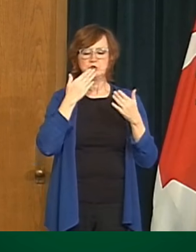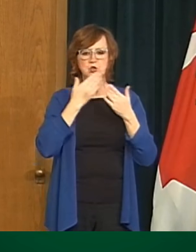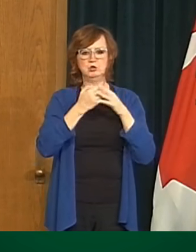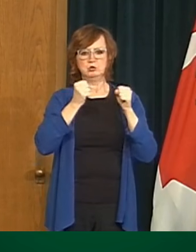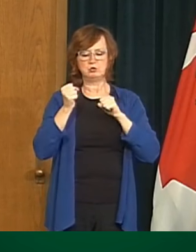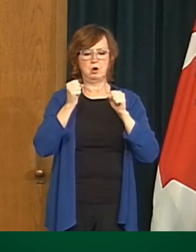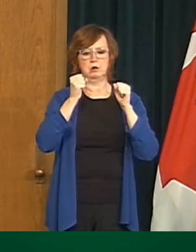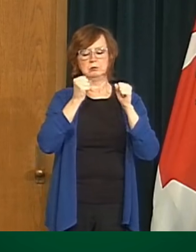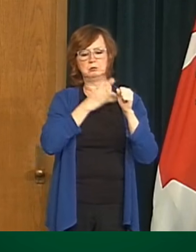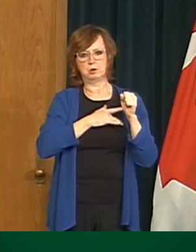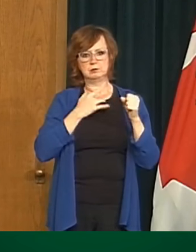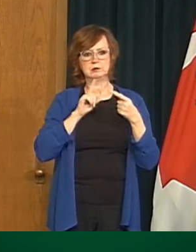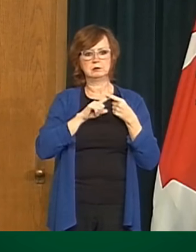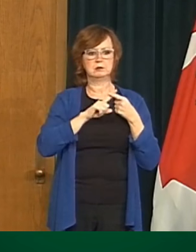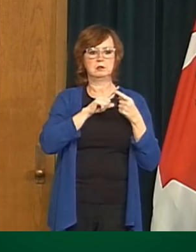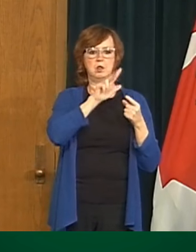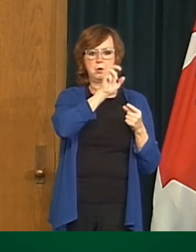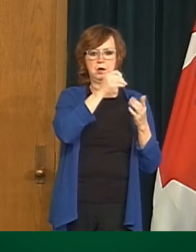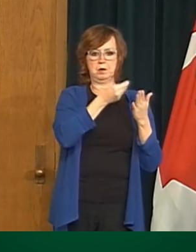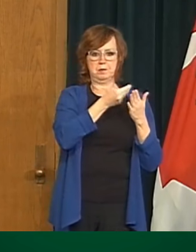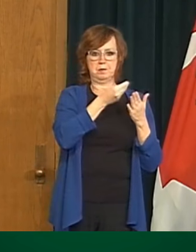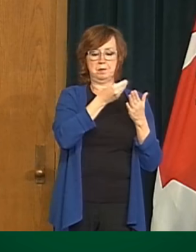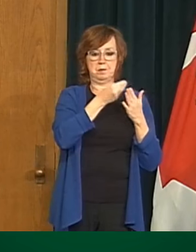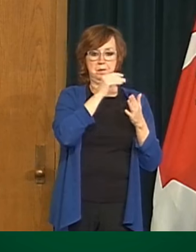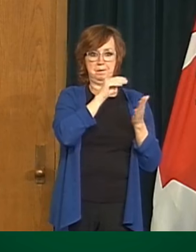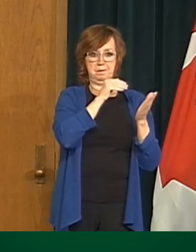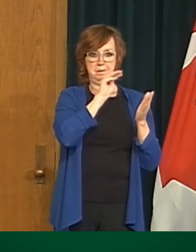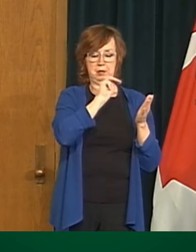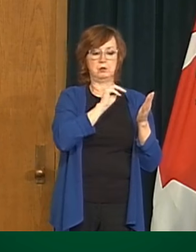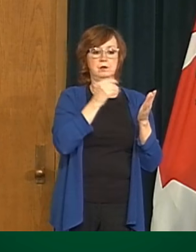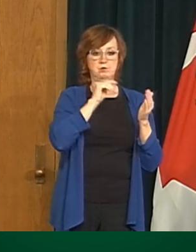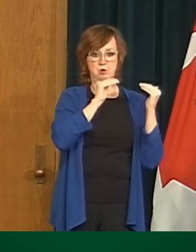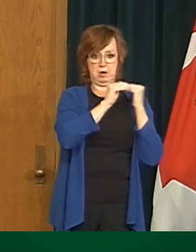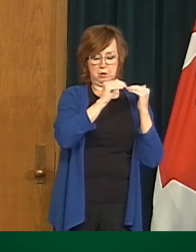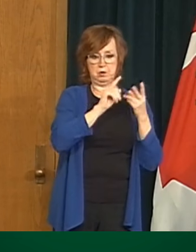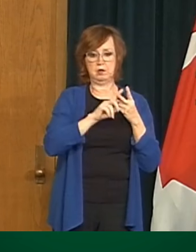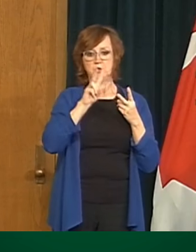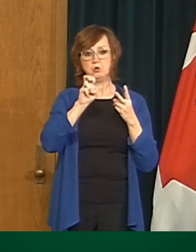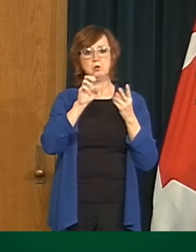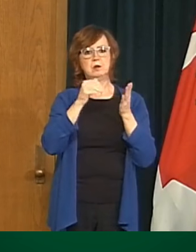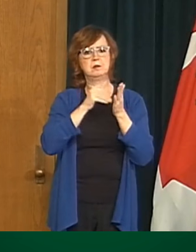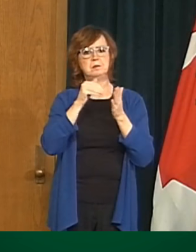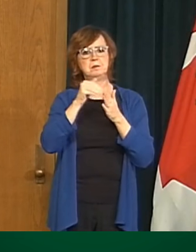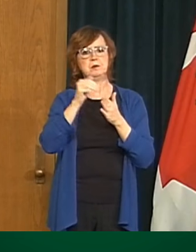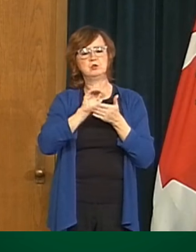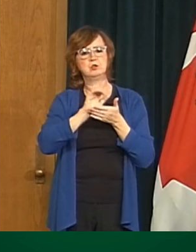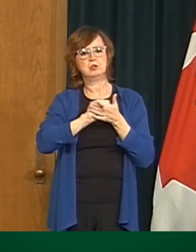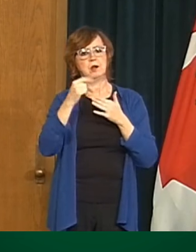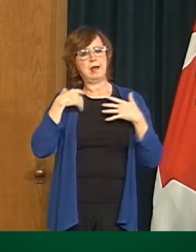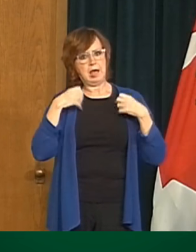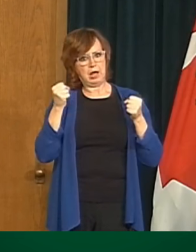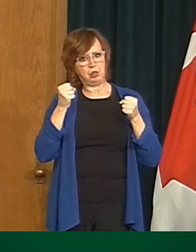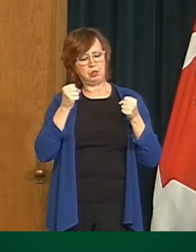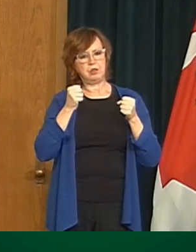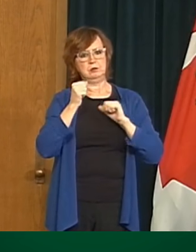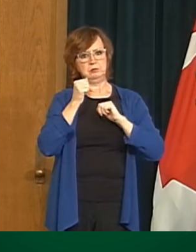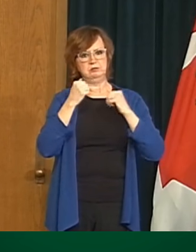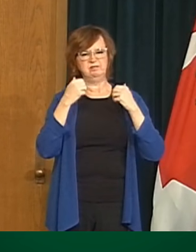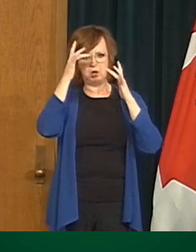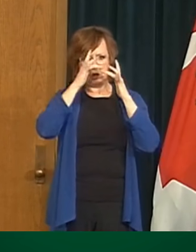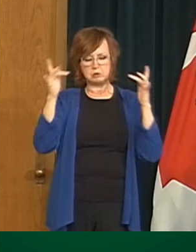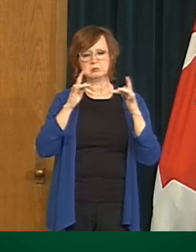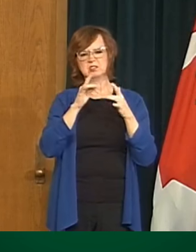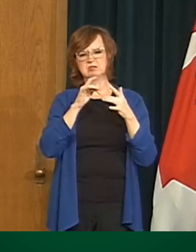highway projects, $200 additional million for healthcare infrastructure, and over $135